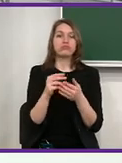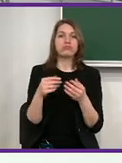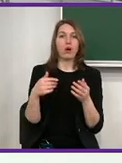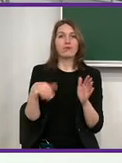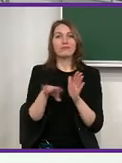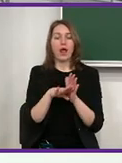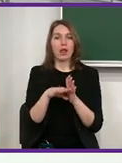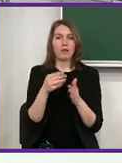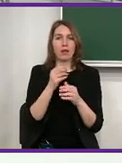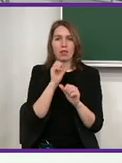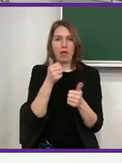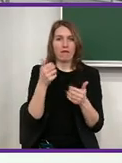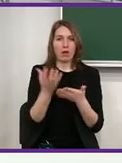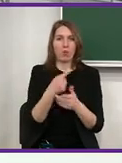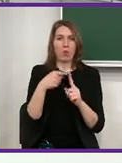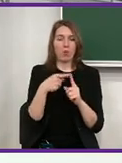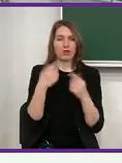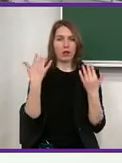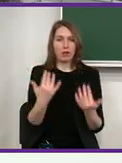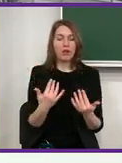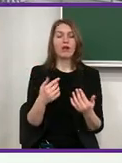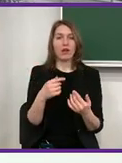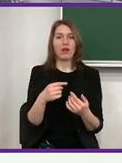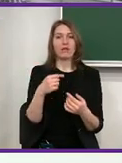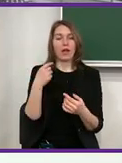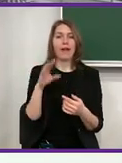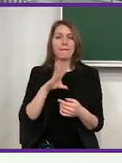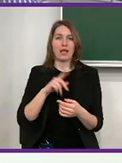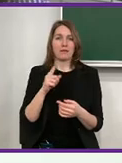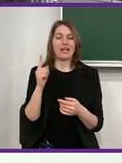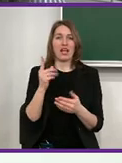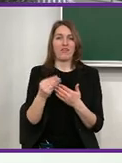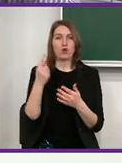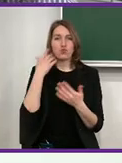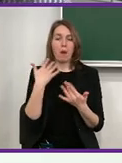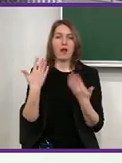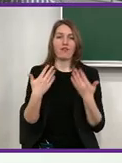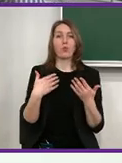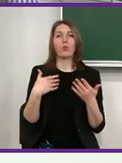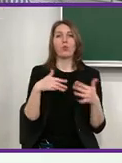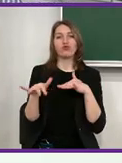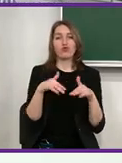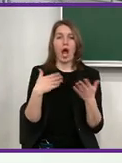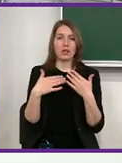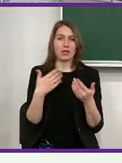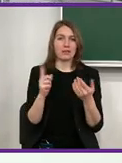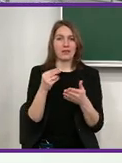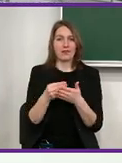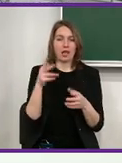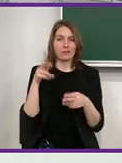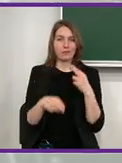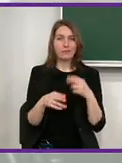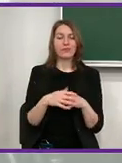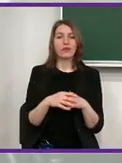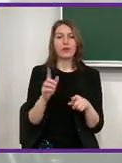and when constructive engagement cannot deliver a positive result, only then it is worth starting to think that